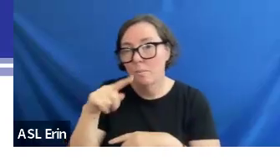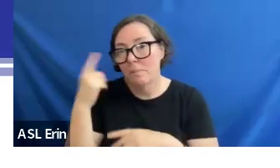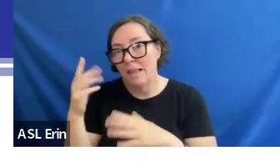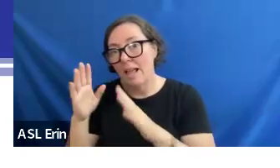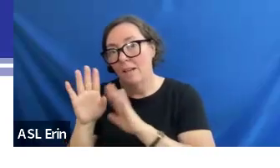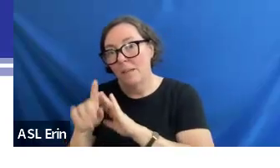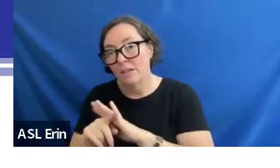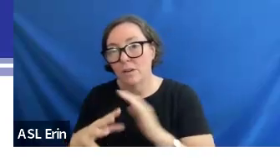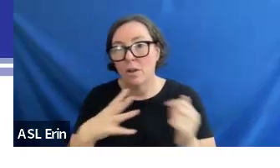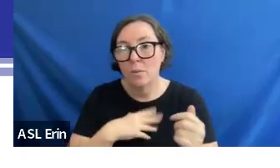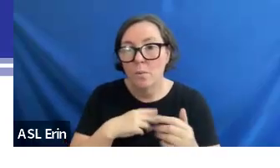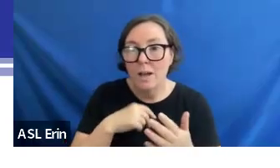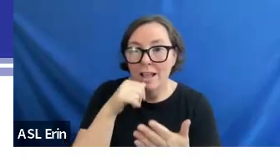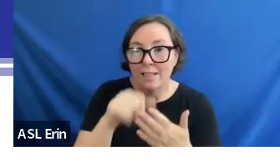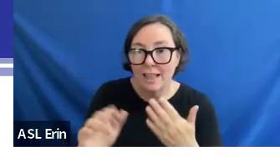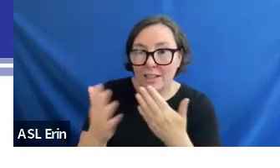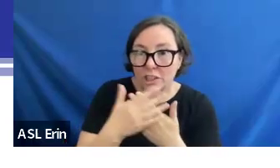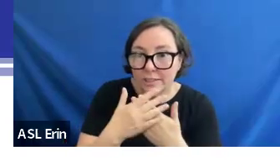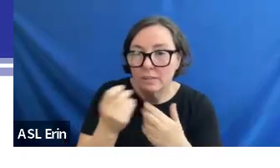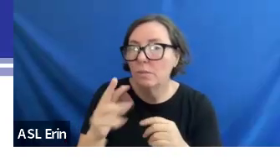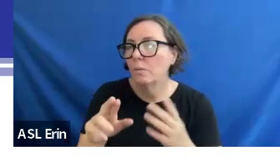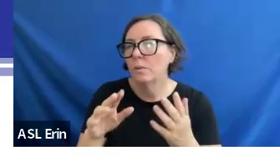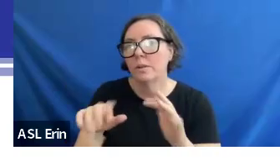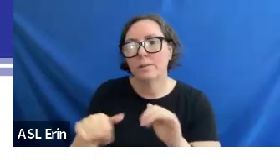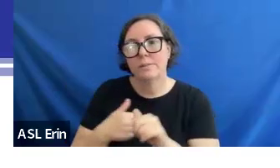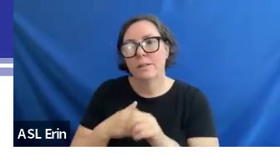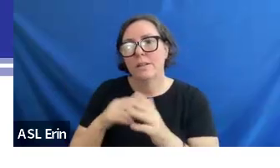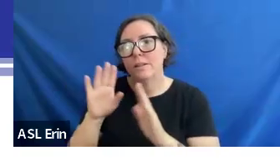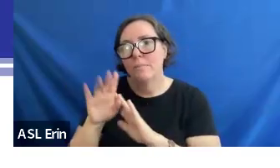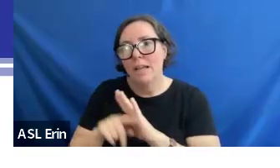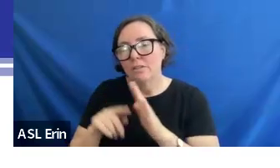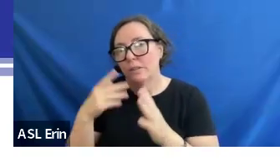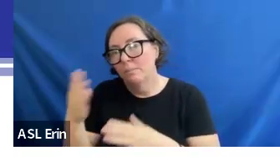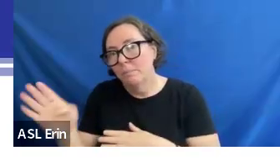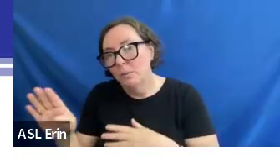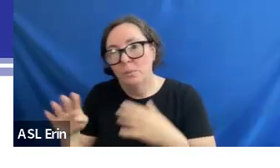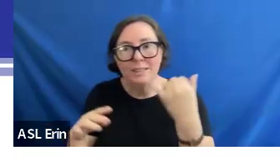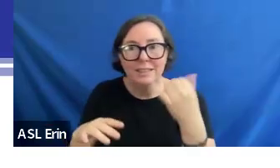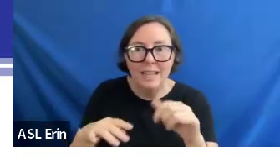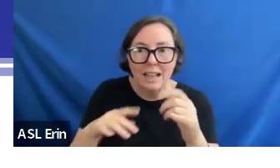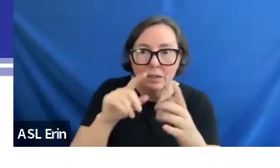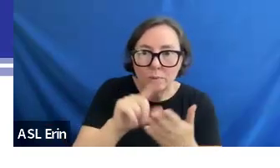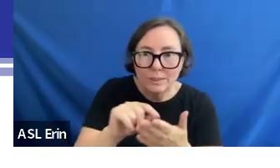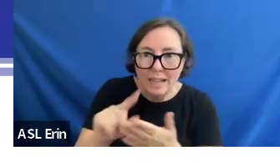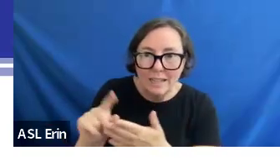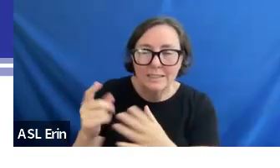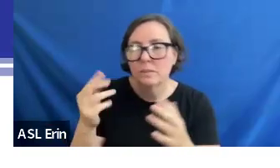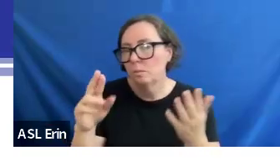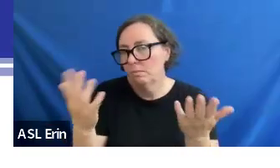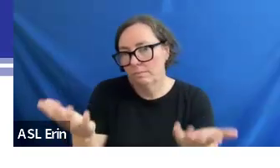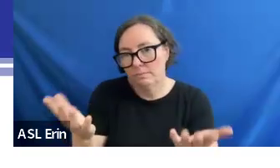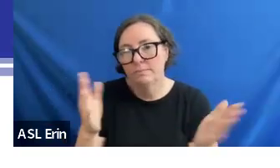white text, or any color background, blue and yellow text? Can we adjust that so